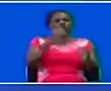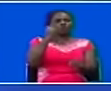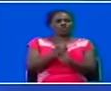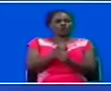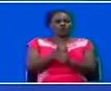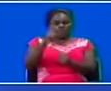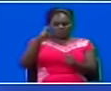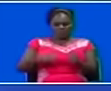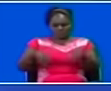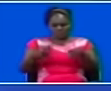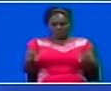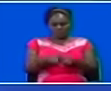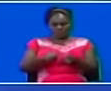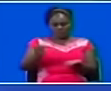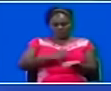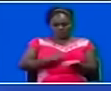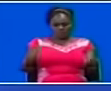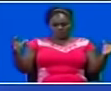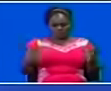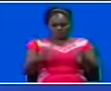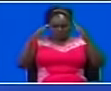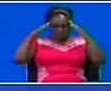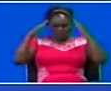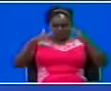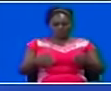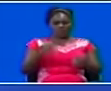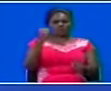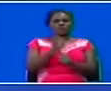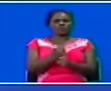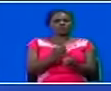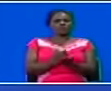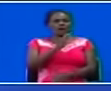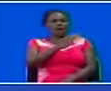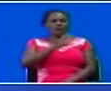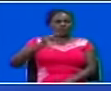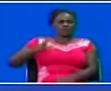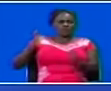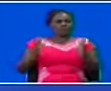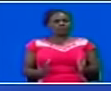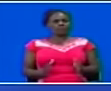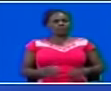As the Secretariat, our commitment to ensure that the commissioners